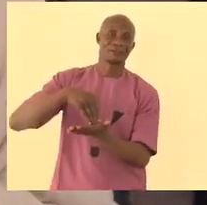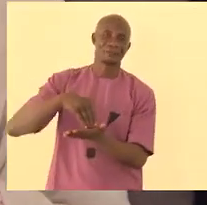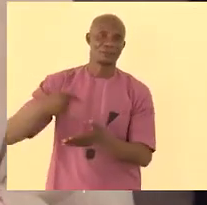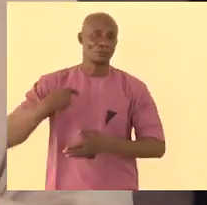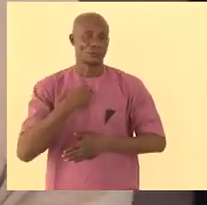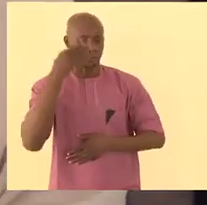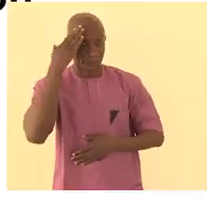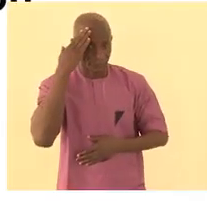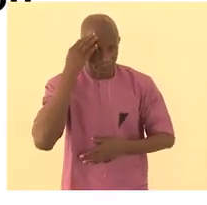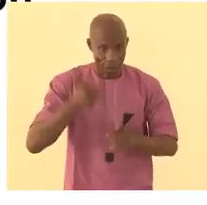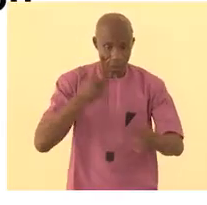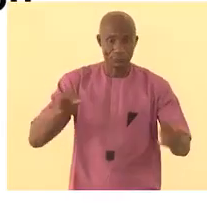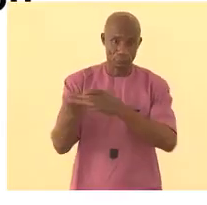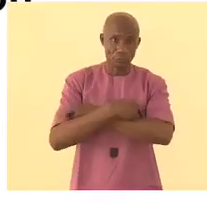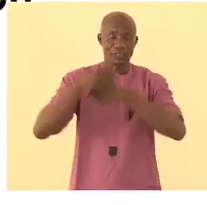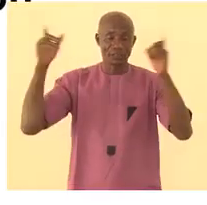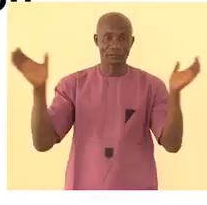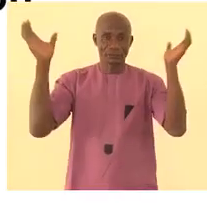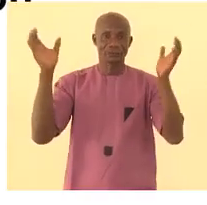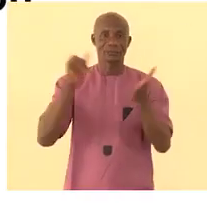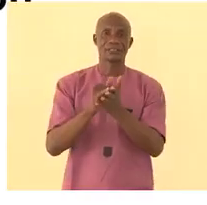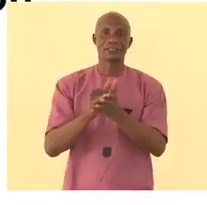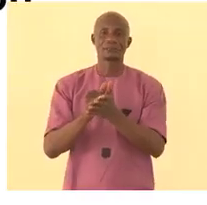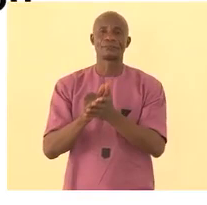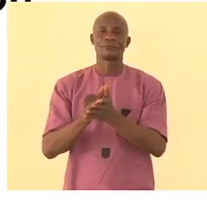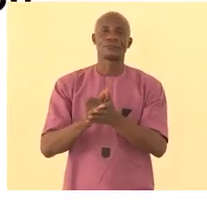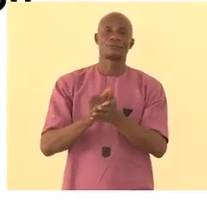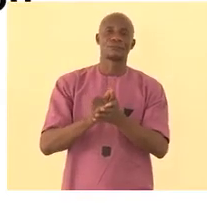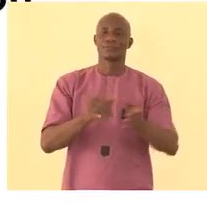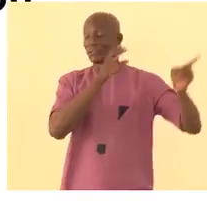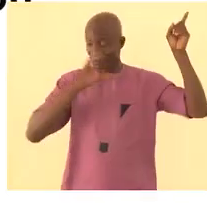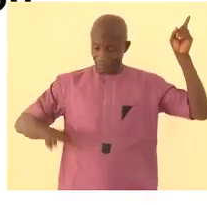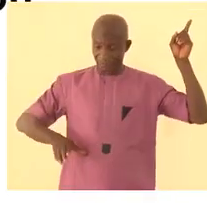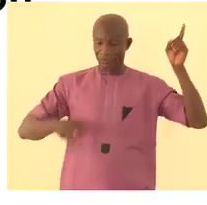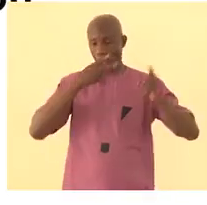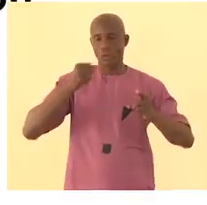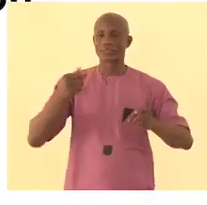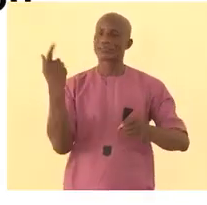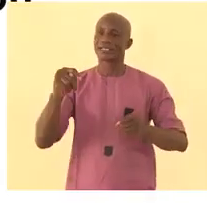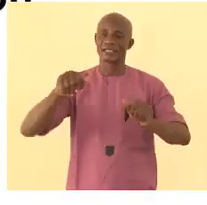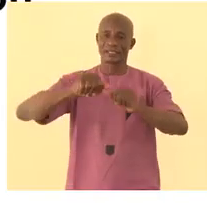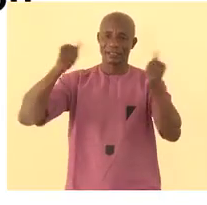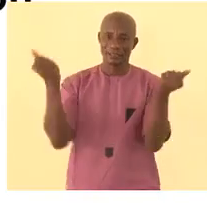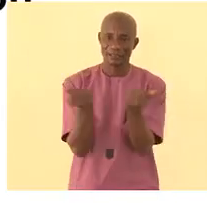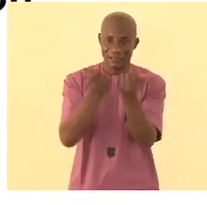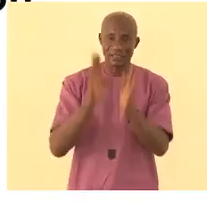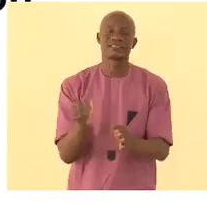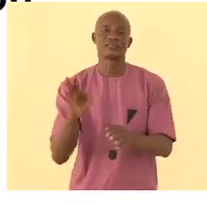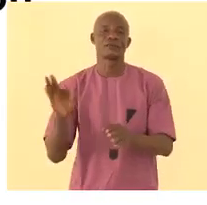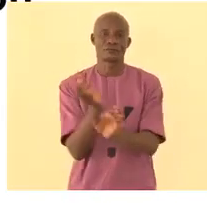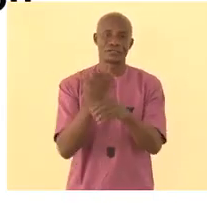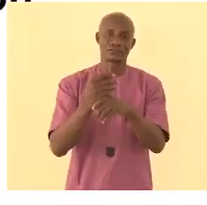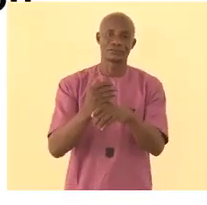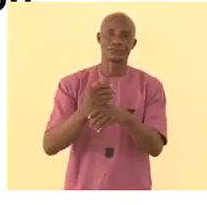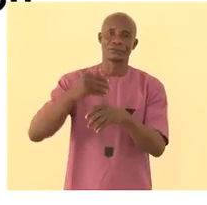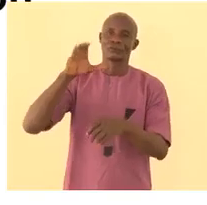Again, we realize from today's celebration that Christ was the agent of creation. St. Paul tells us in Colossians